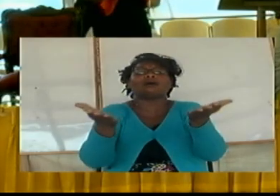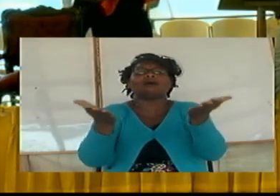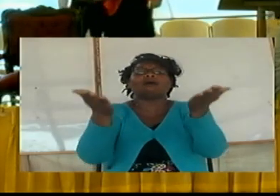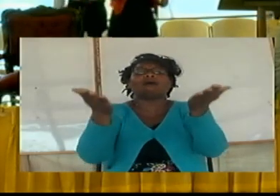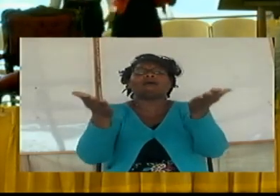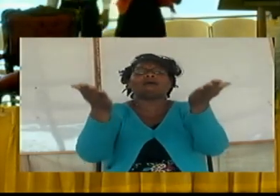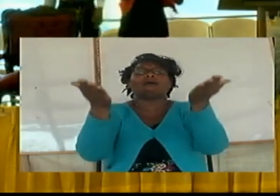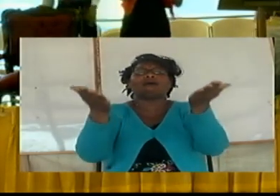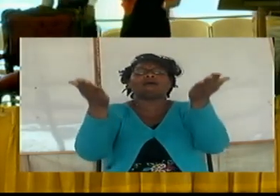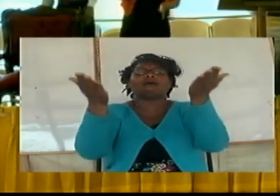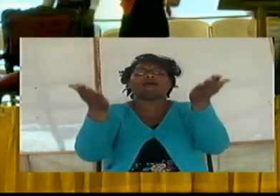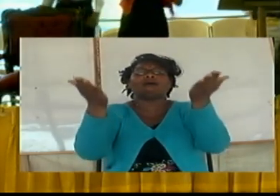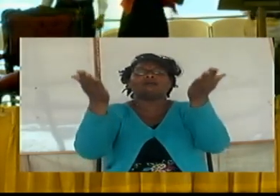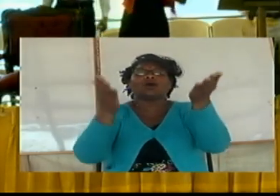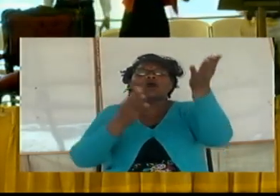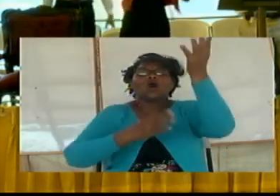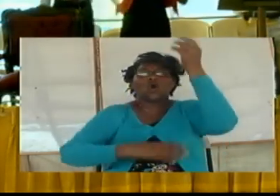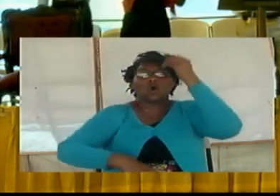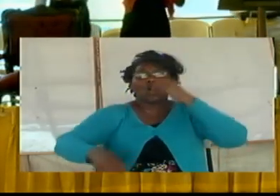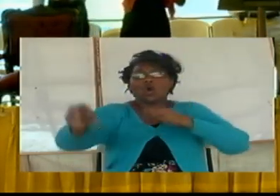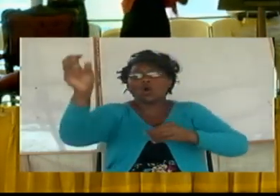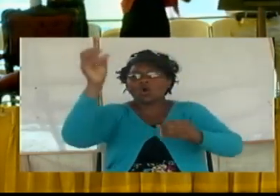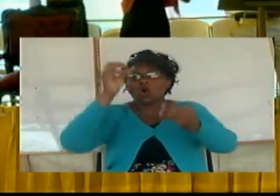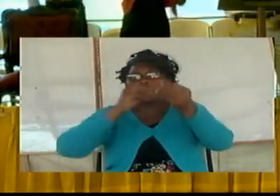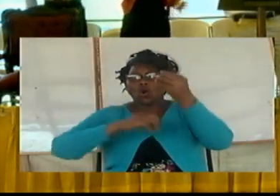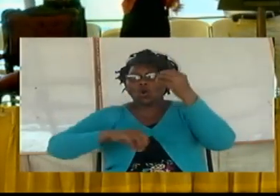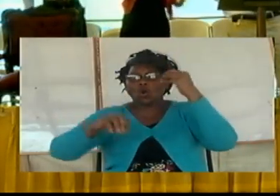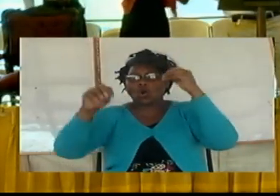lifted up. Oh,